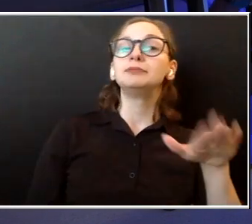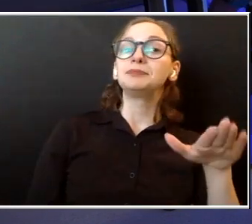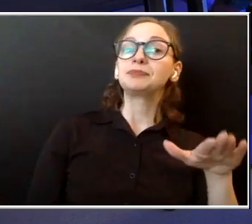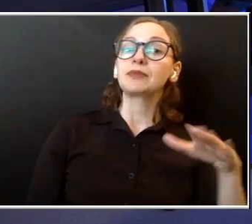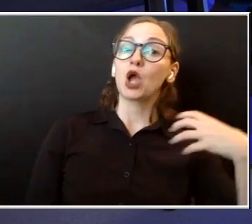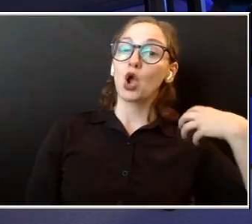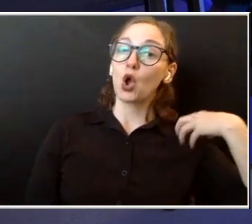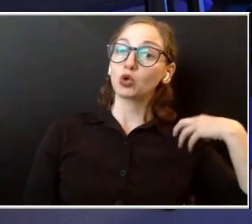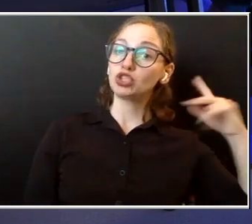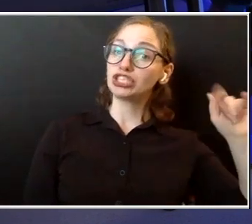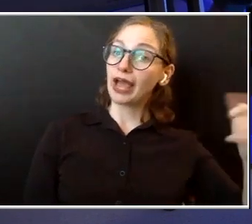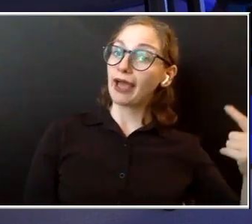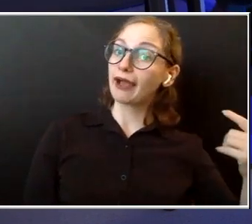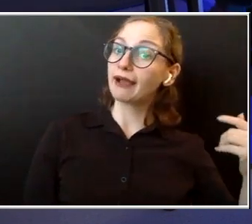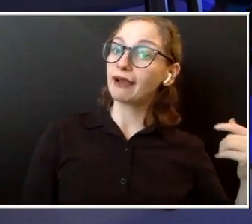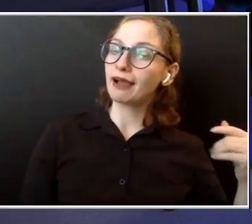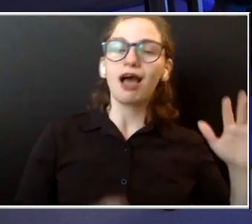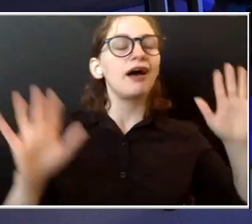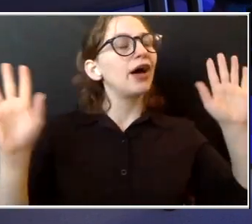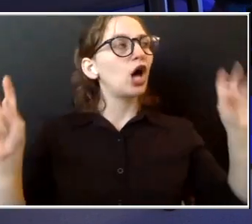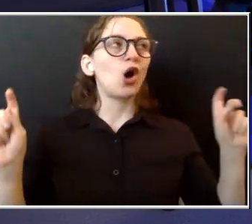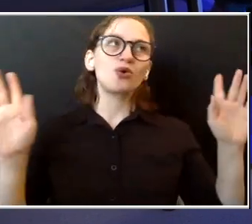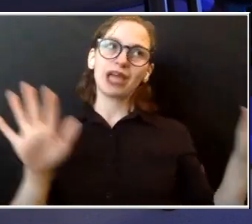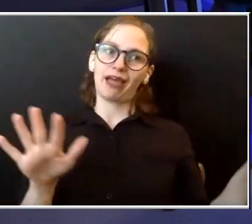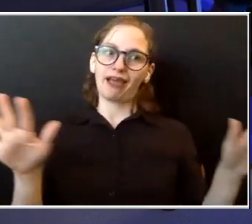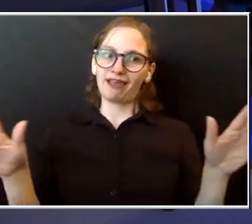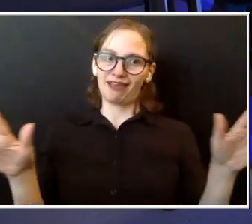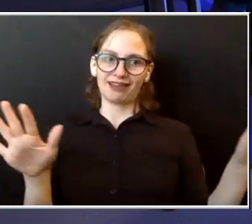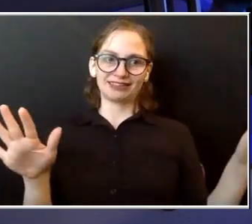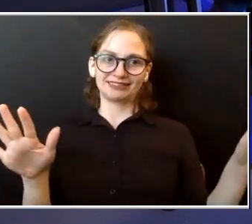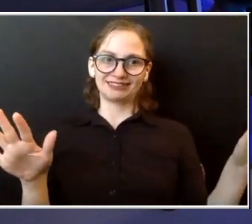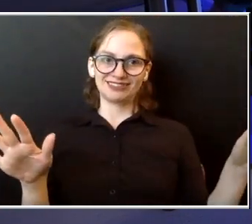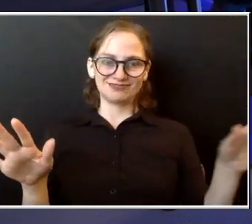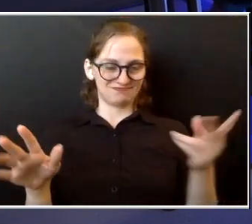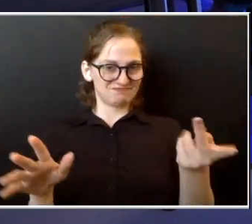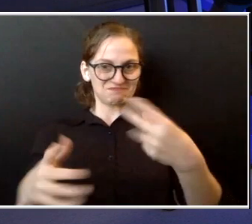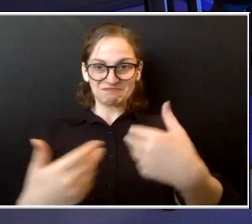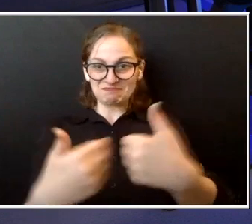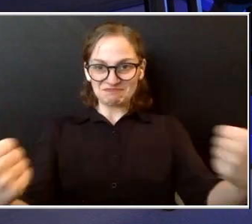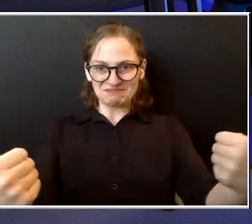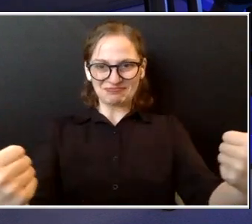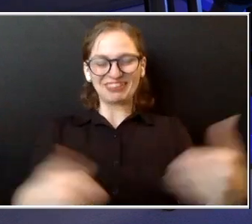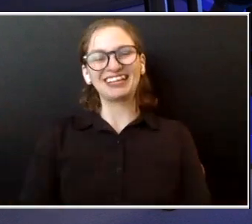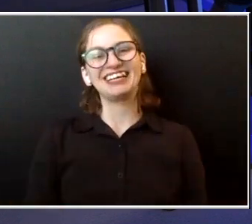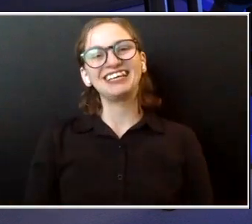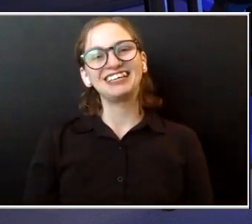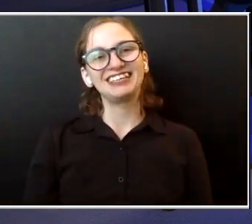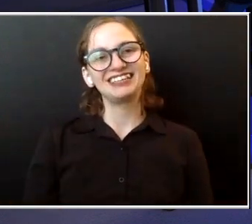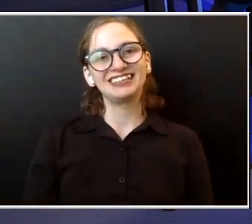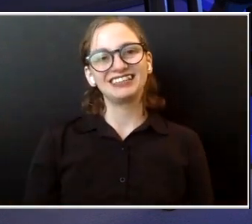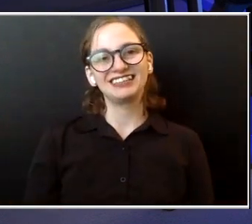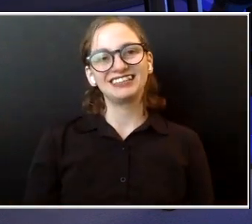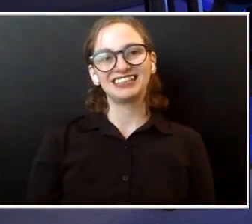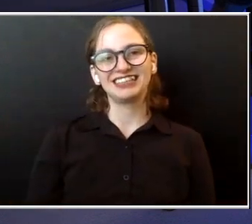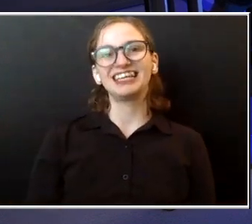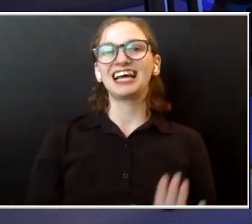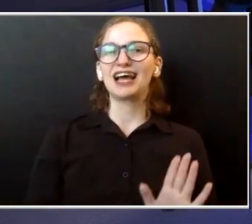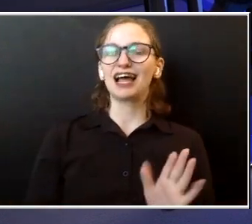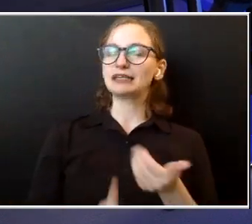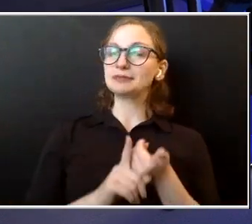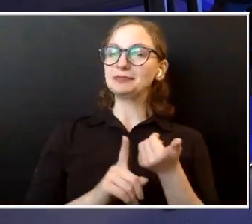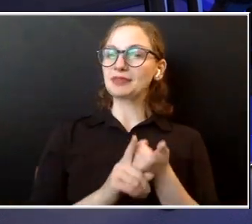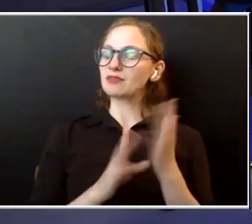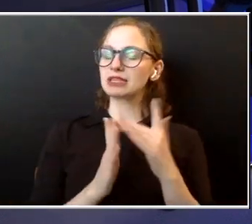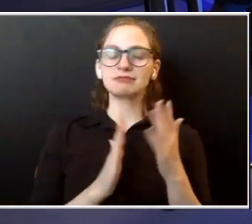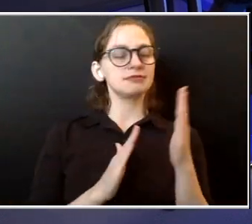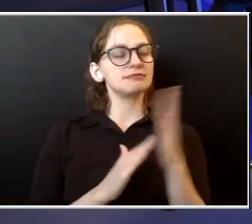All right, here we go, man. We'll separate to you. Bill Sydney, Self is the #1 coach in the country. we'll